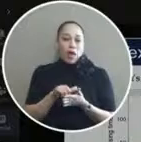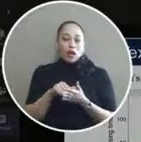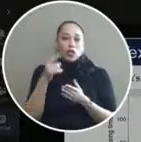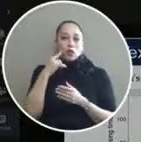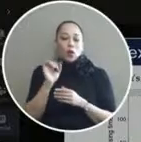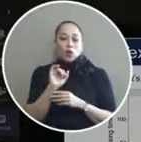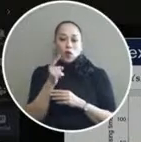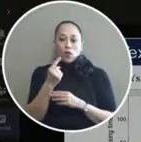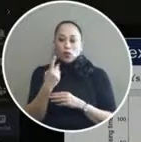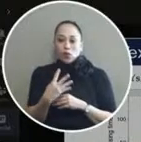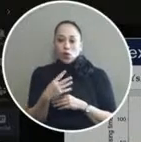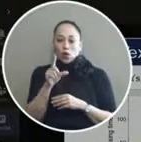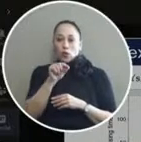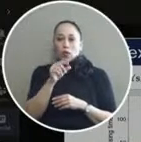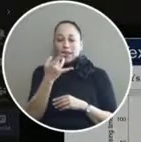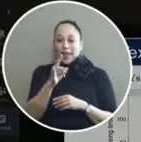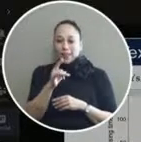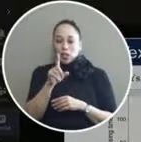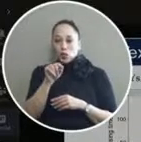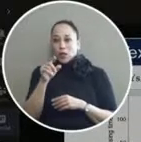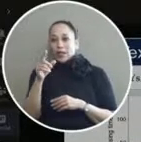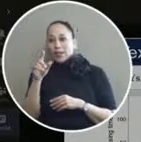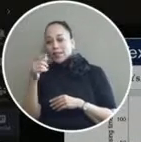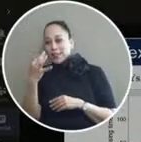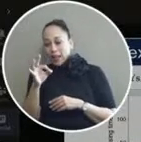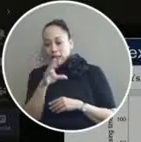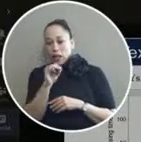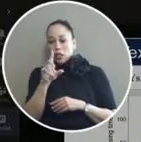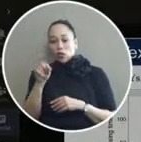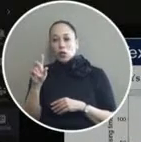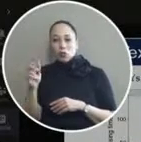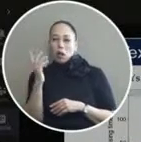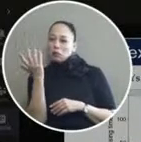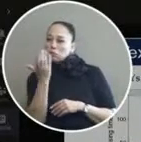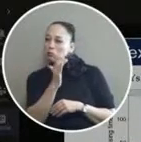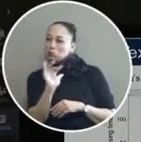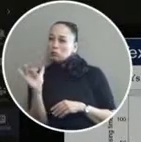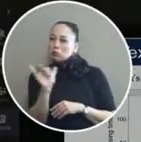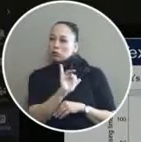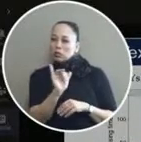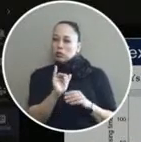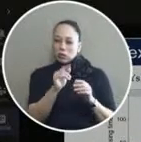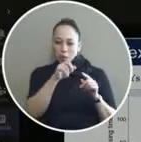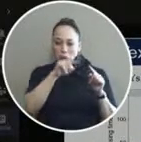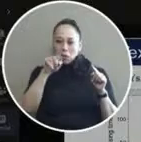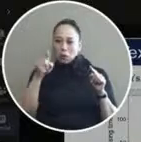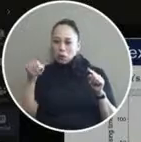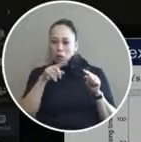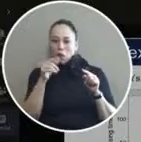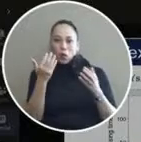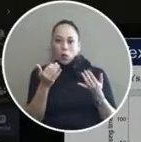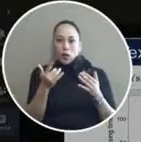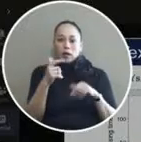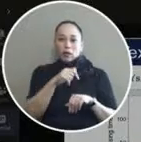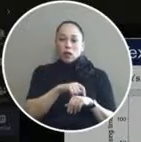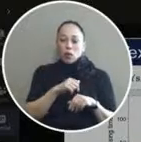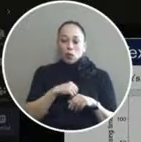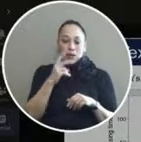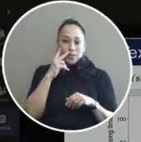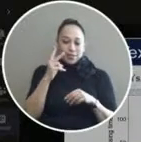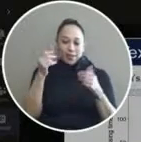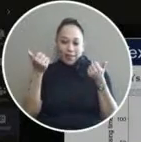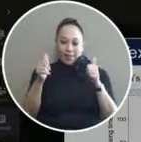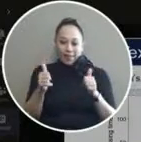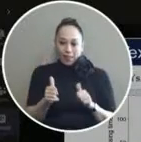the first quarter of 2018, 2019, and 2020. Similar trends, similar patterns for wait times. We do see a decline in